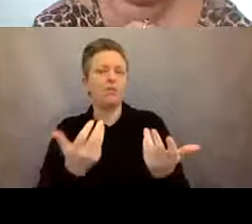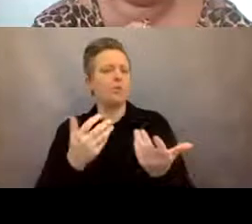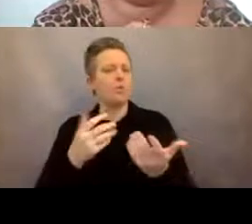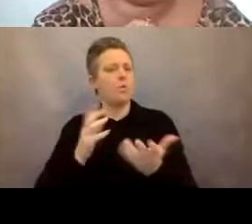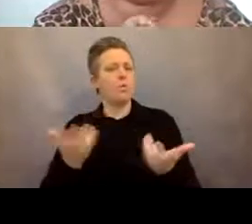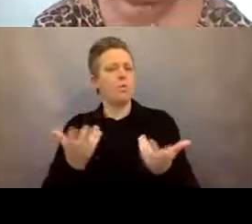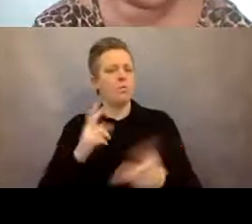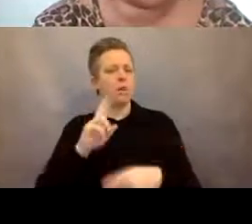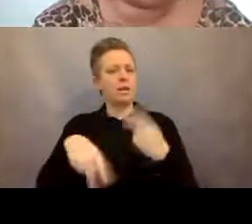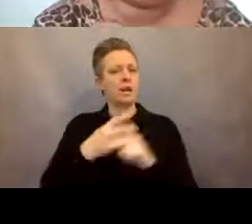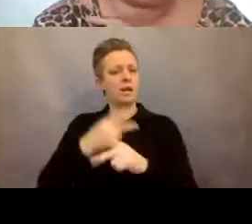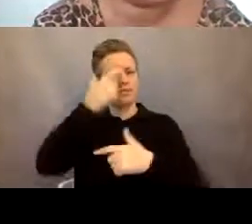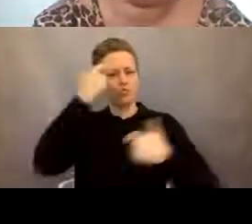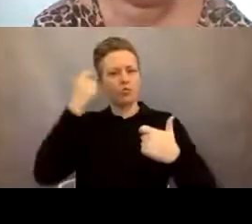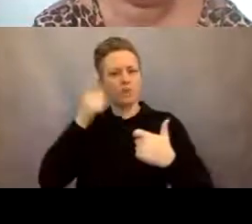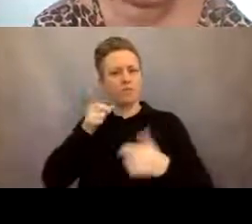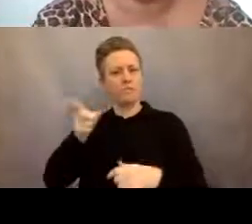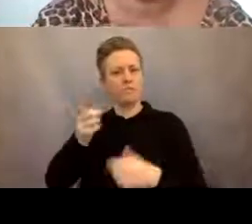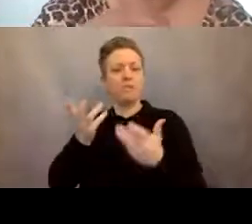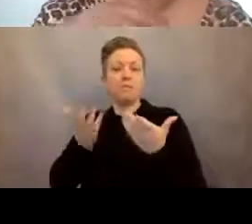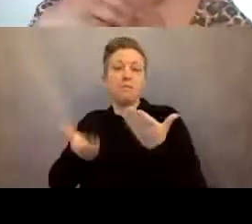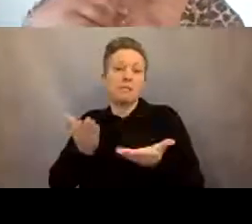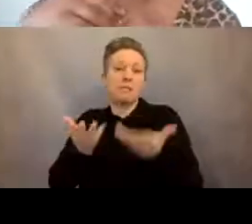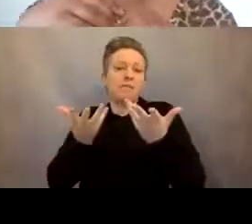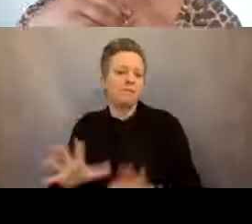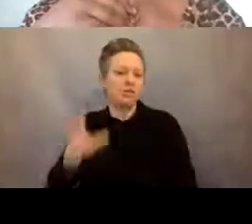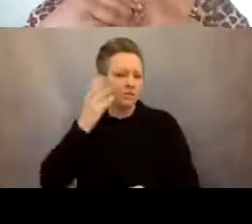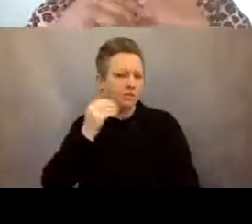And feel free to put it in the chat or take yourselves off of mute.